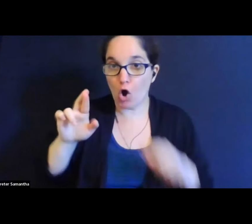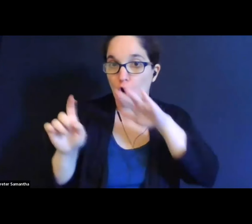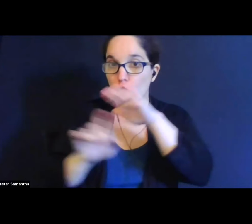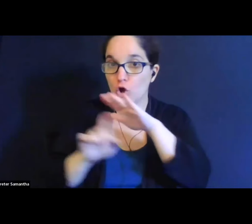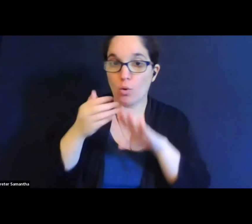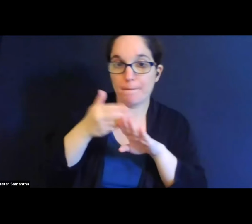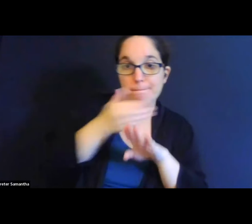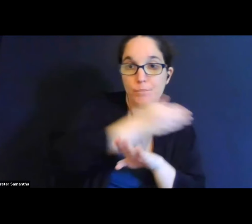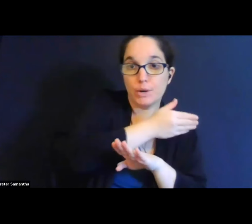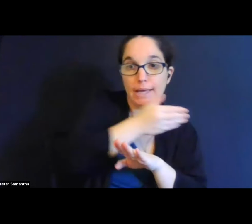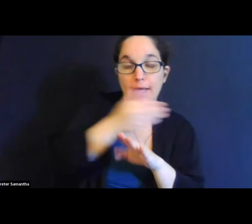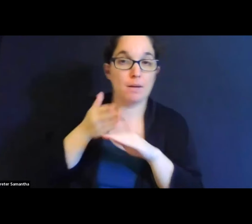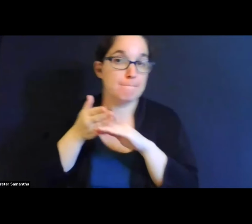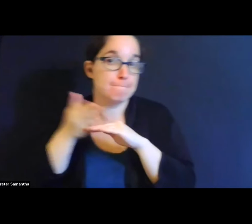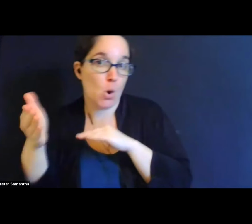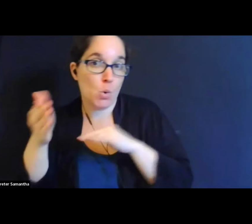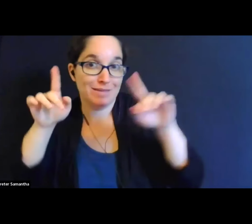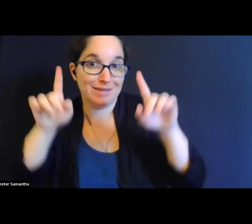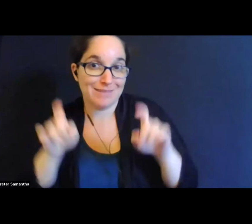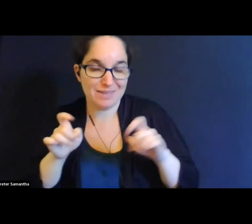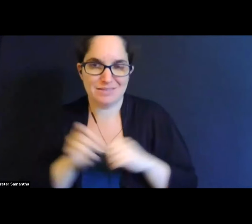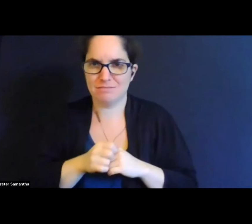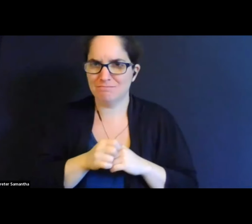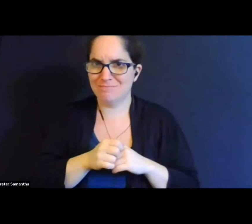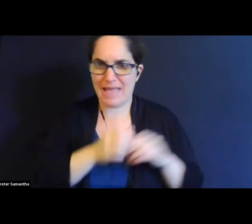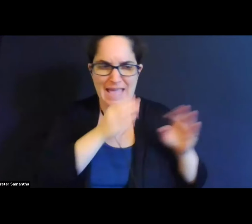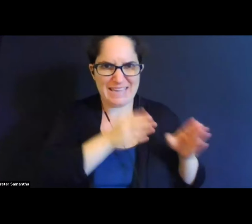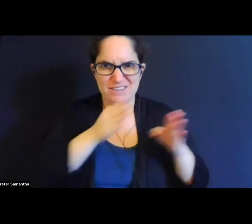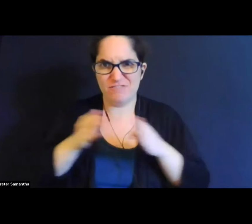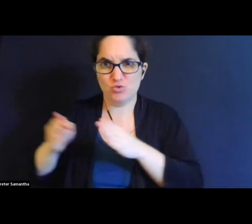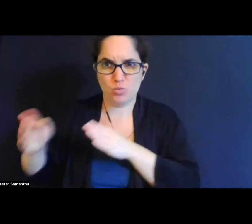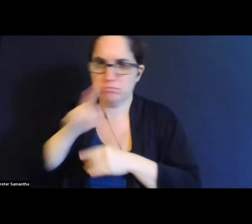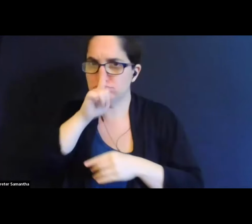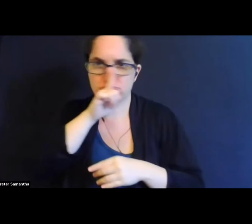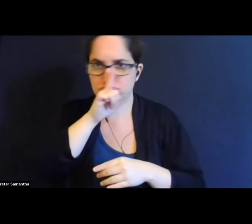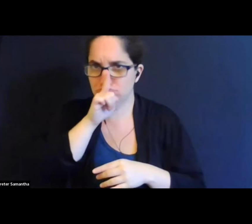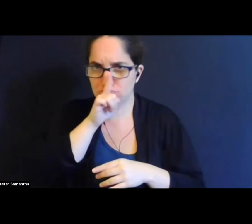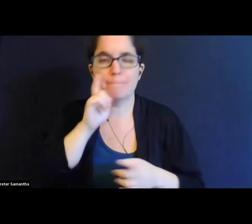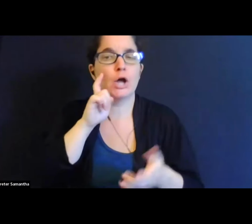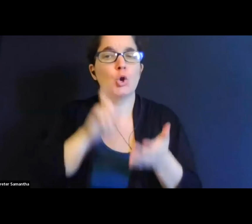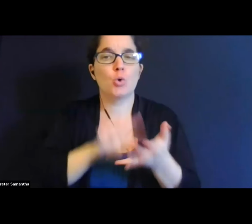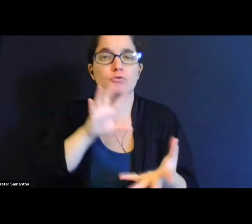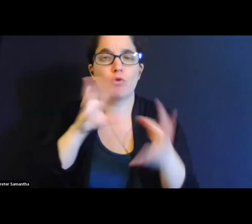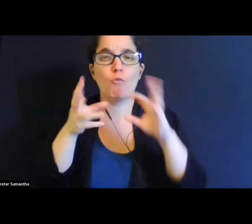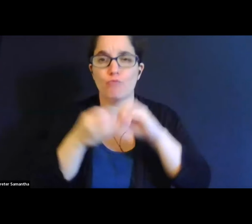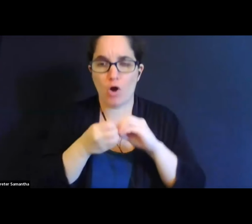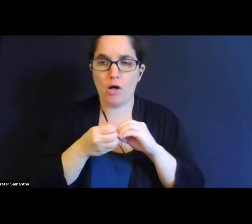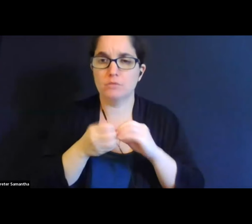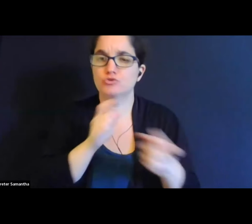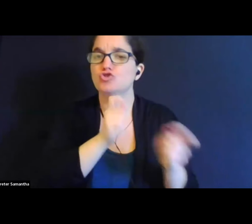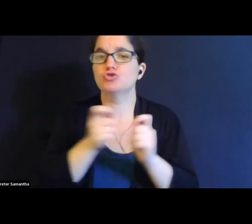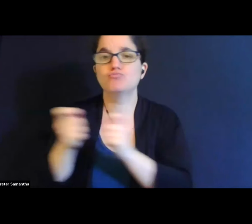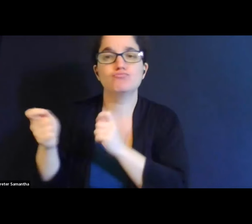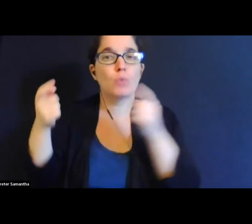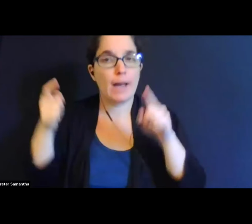And then you can actually see, not individuals, but as a group, how they're changing. We also have more formal pre-post tests. We are